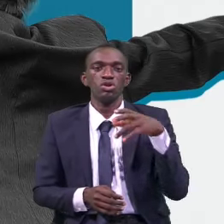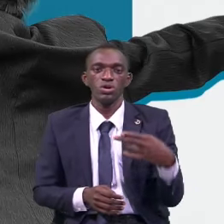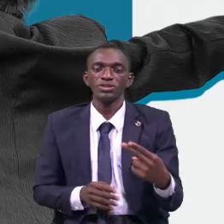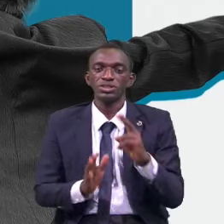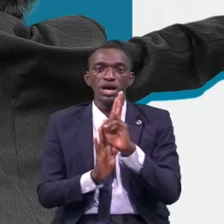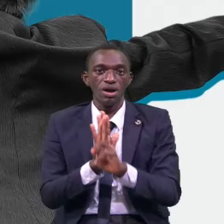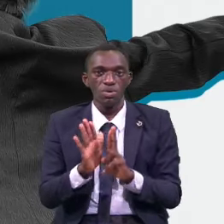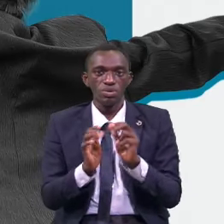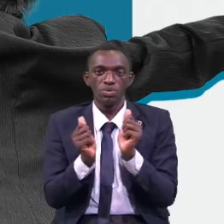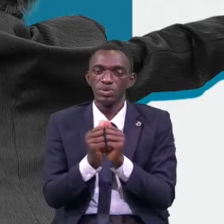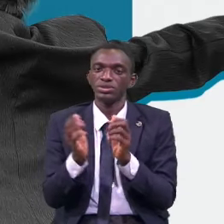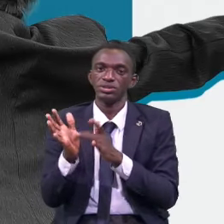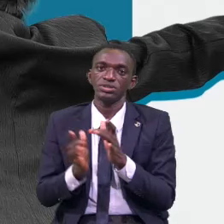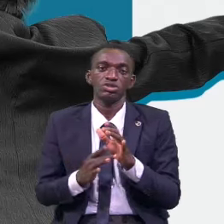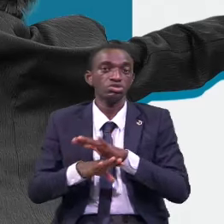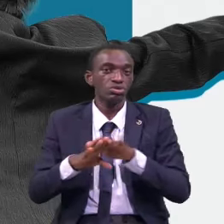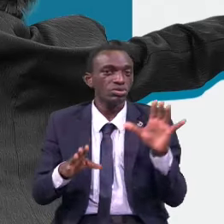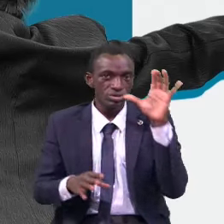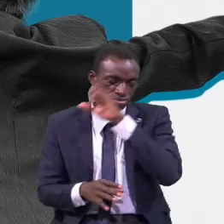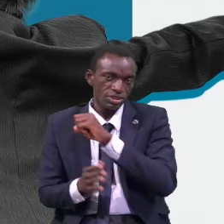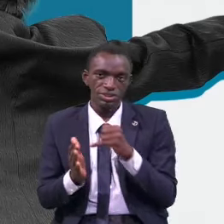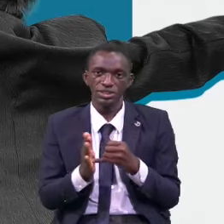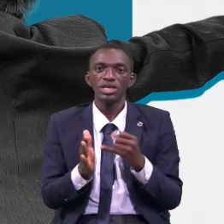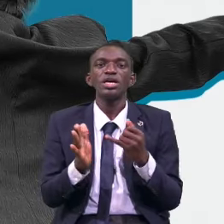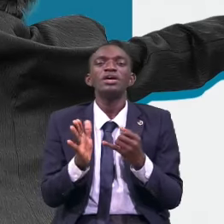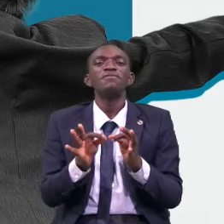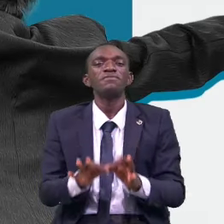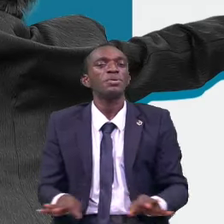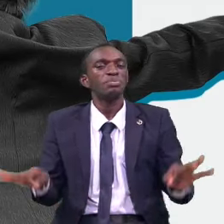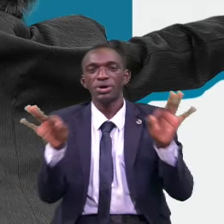please. Très important. Very important.